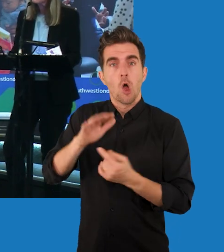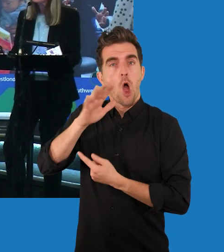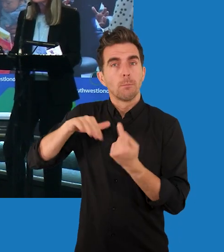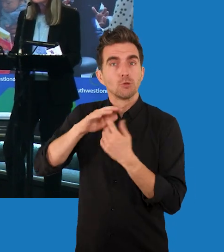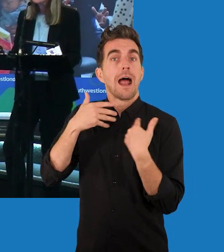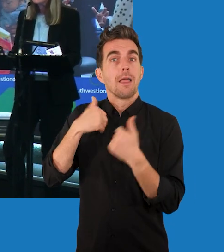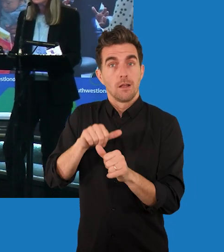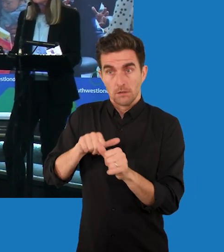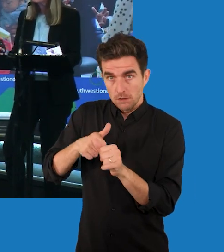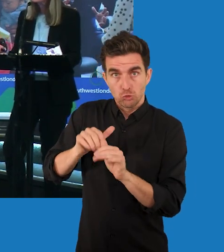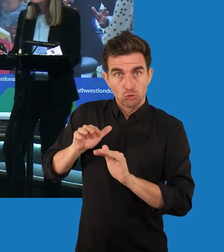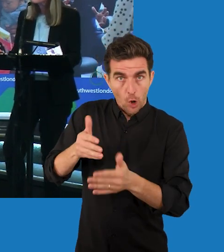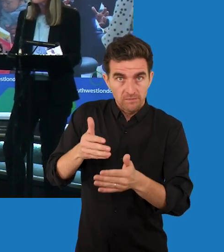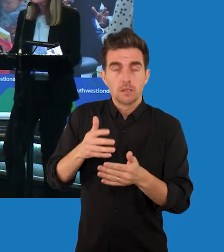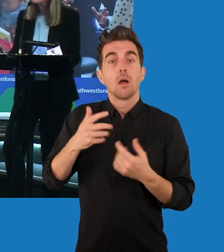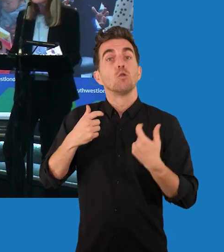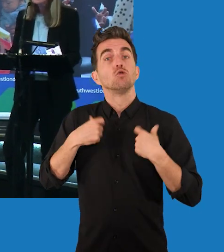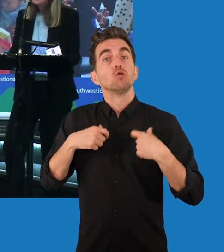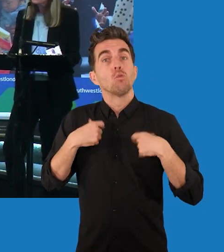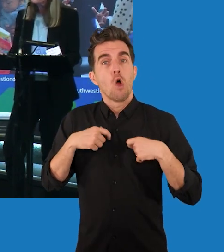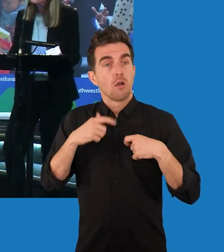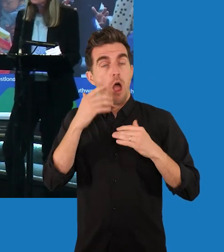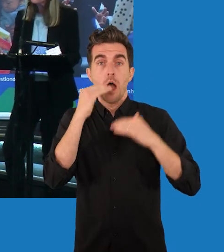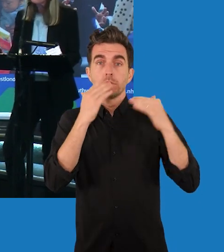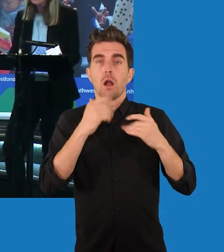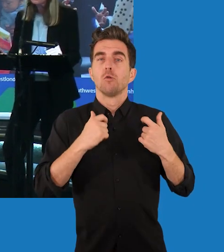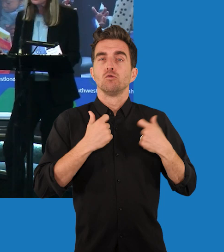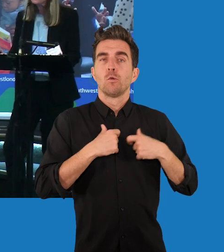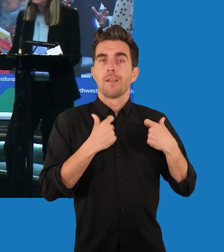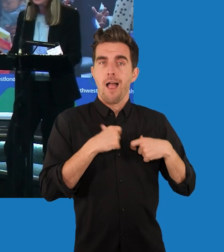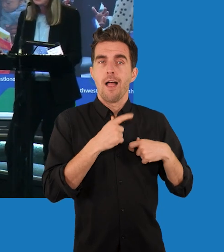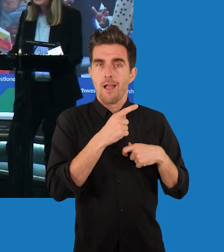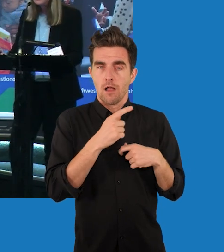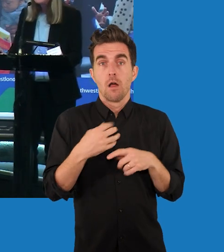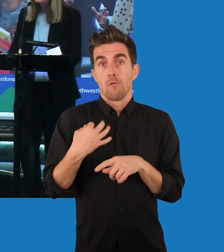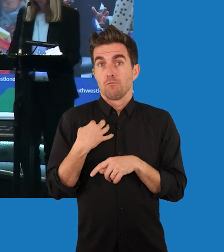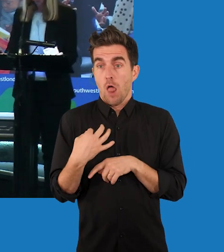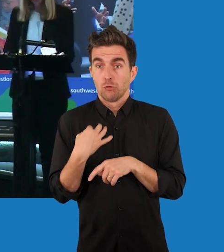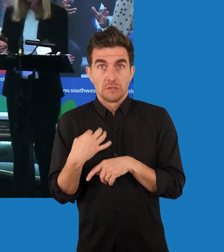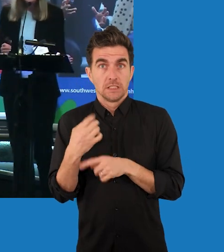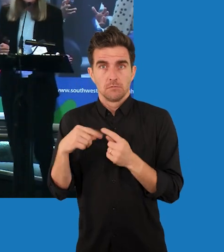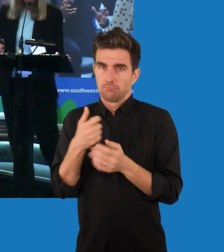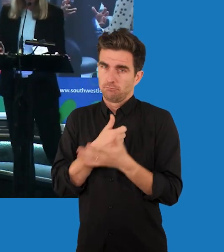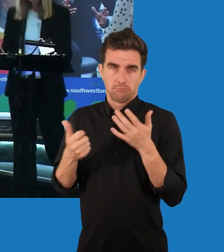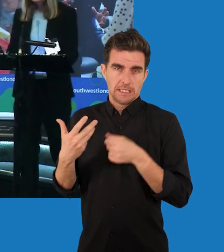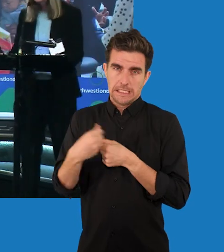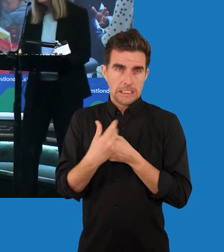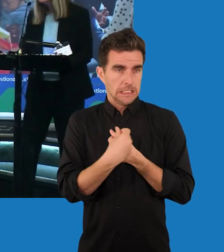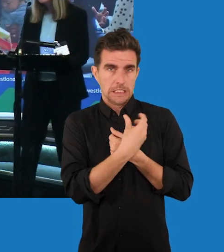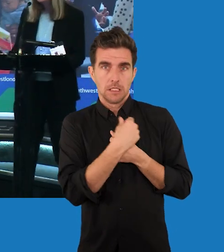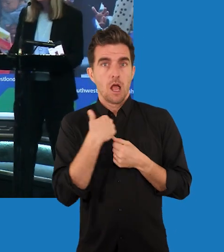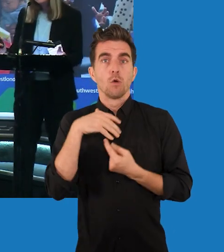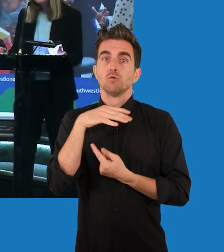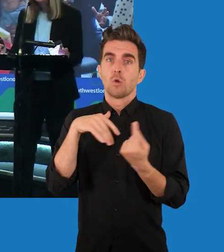community services there, community health services, our social workers from adult social care, and our voluntary